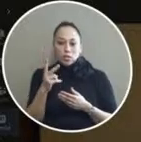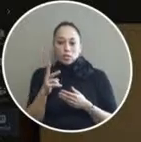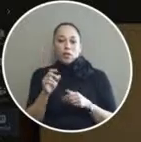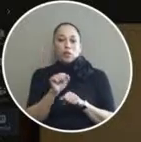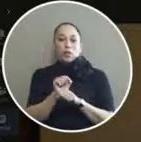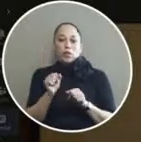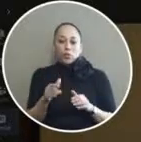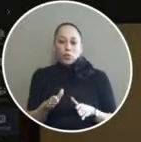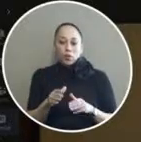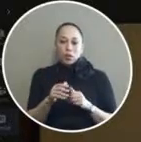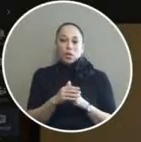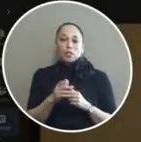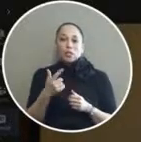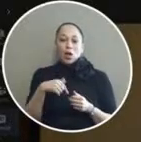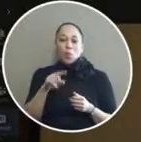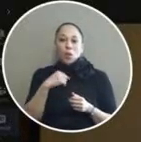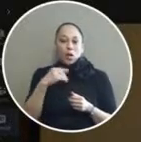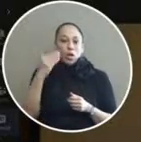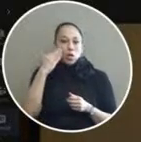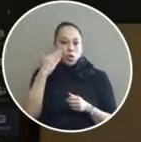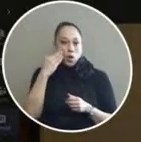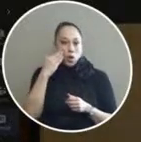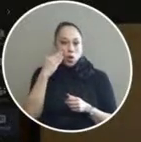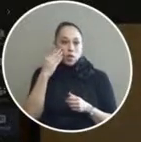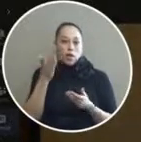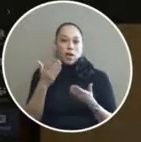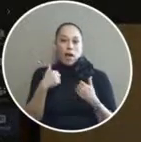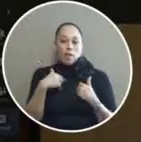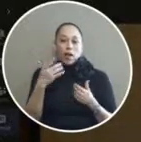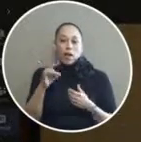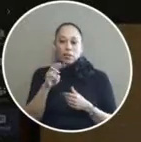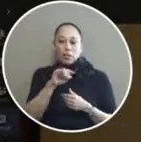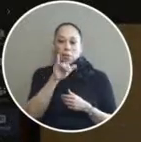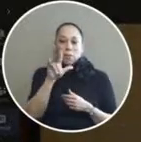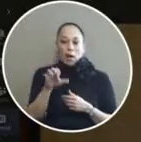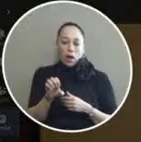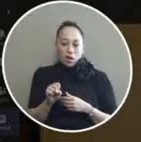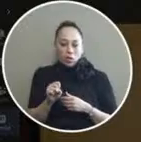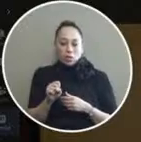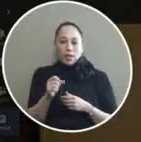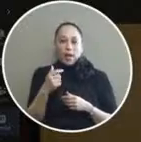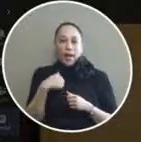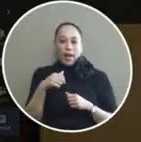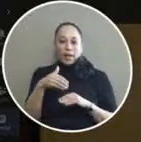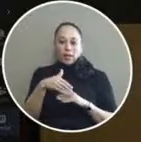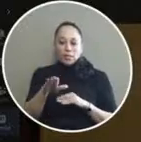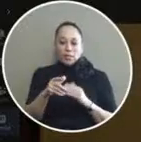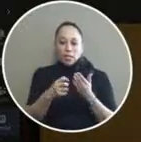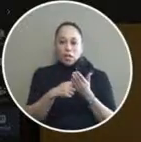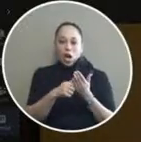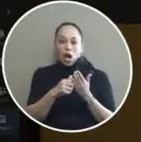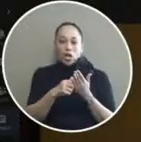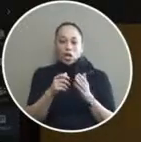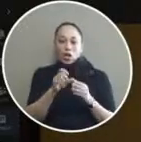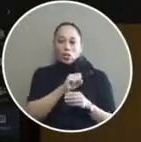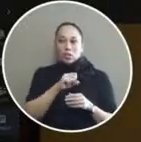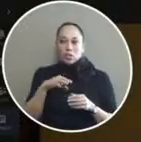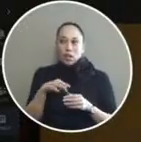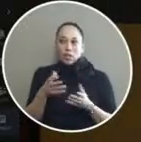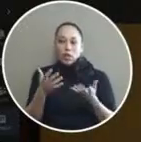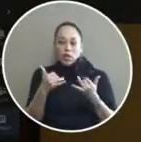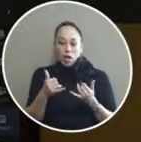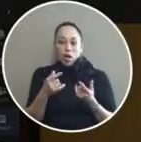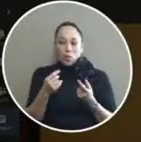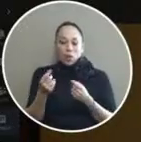employees, but we found out that unfortunately we only have 18 miles of bike lanes. I can send you an article into staff that we're currently